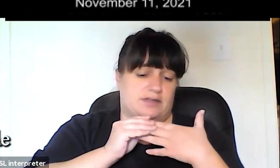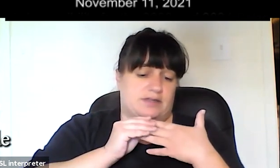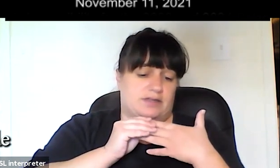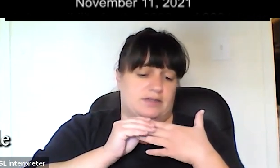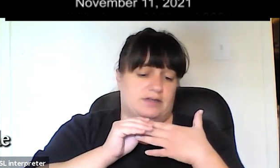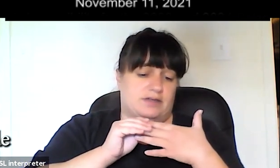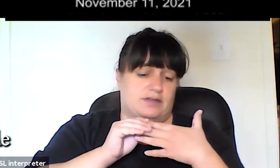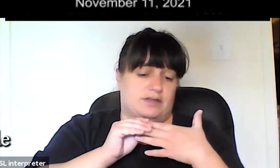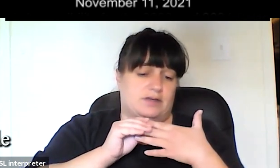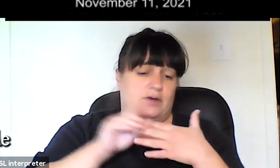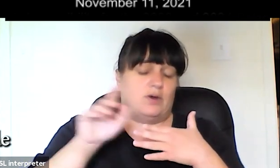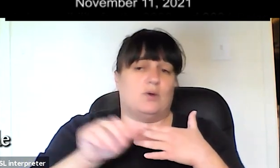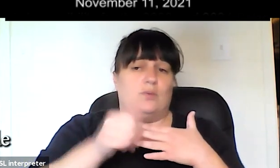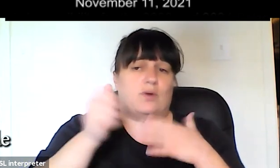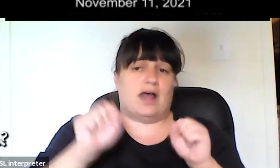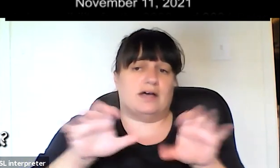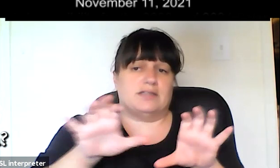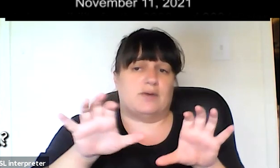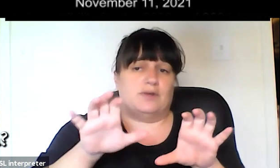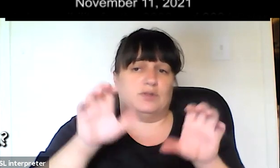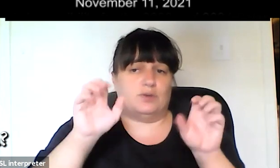And what else could we do to be able